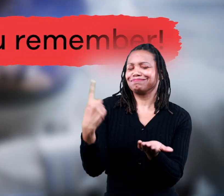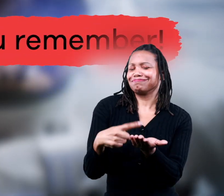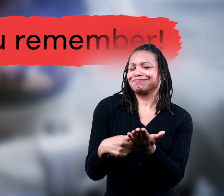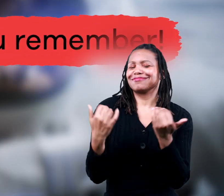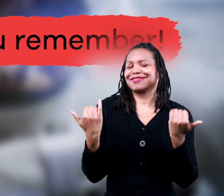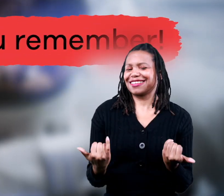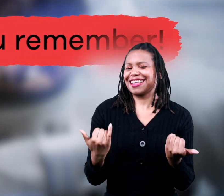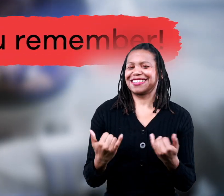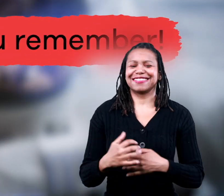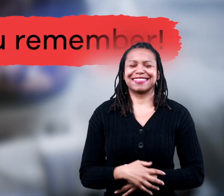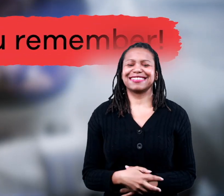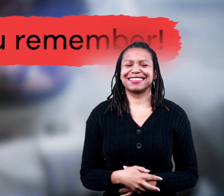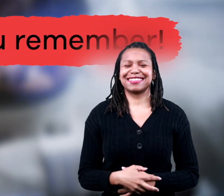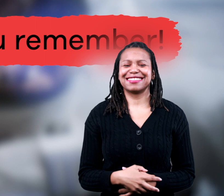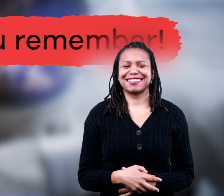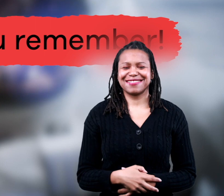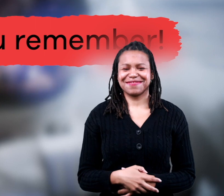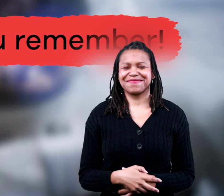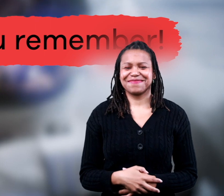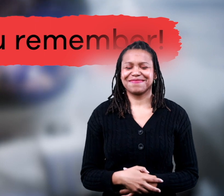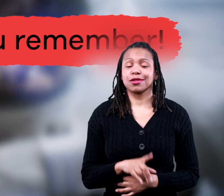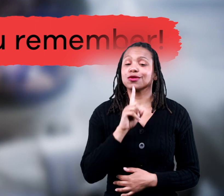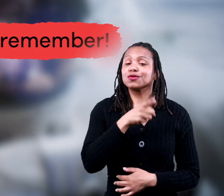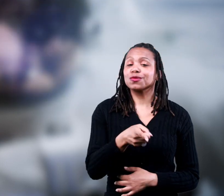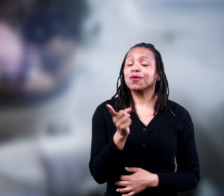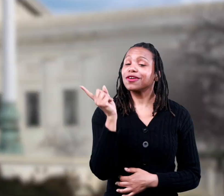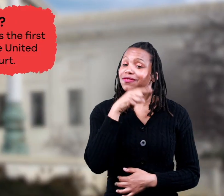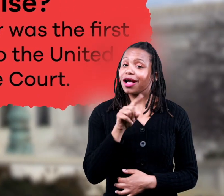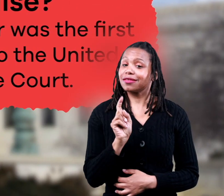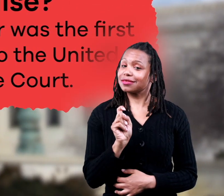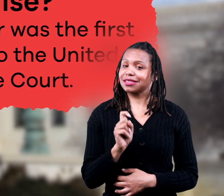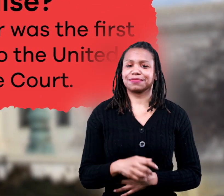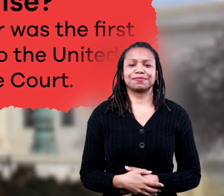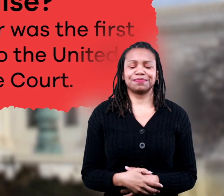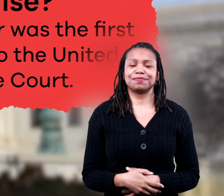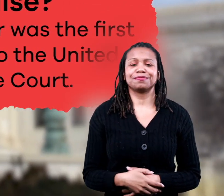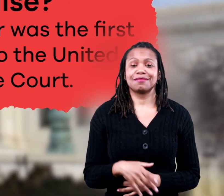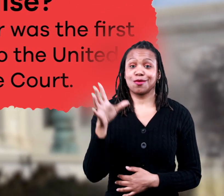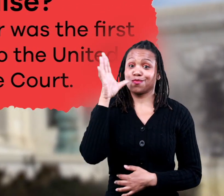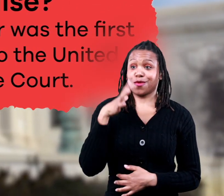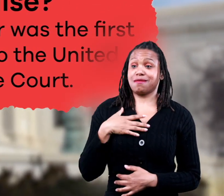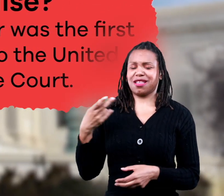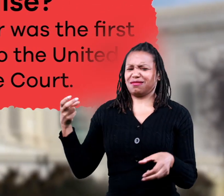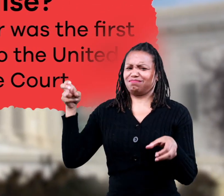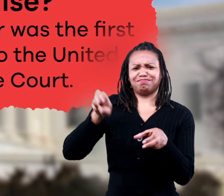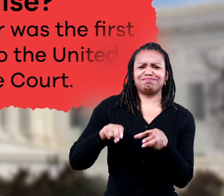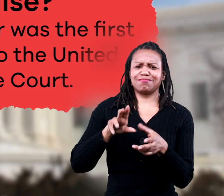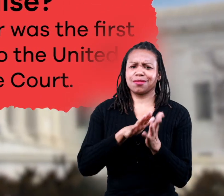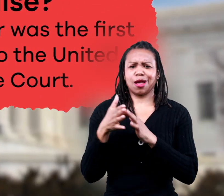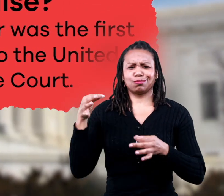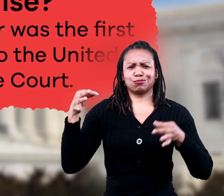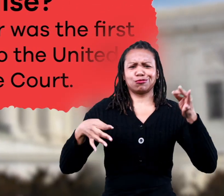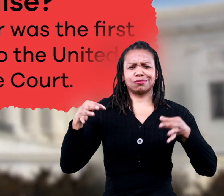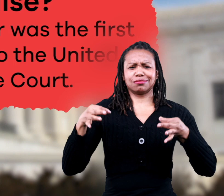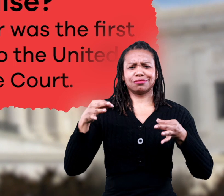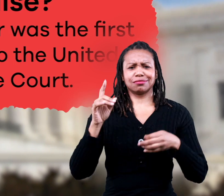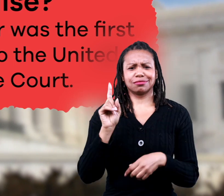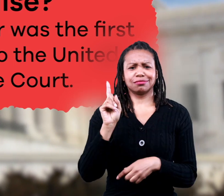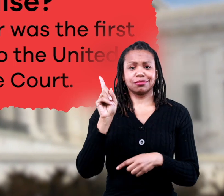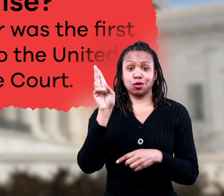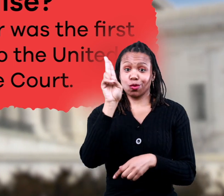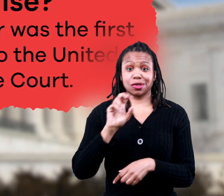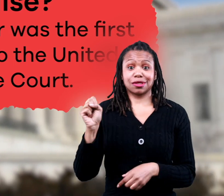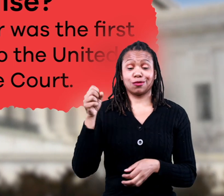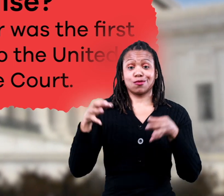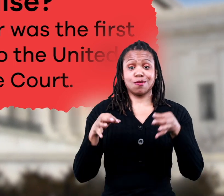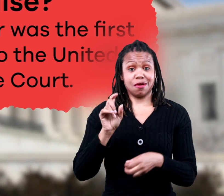remember about the last half of the 20th century. True or false? Sandra Day O'Connor was the first